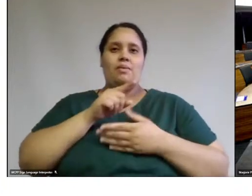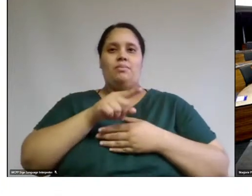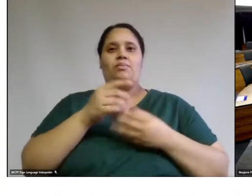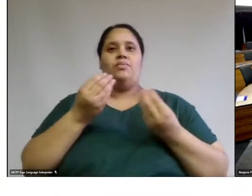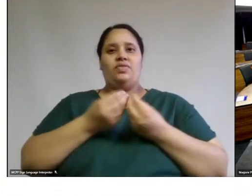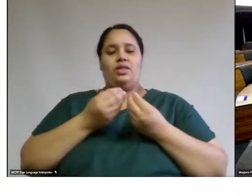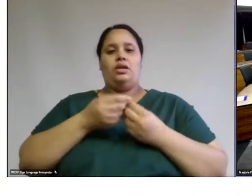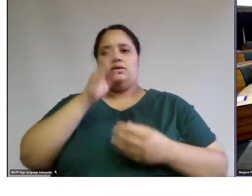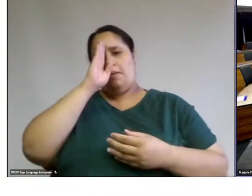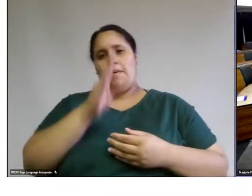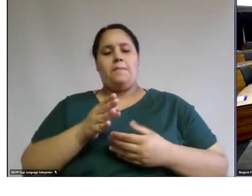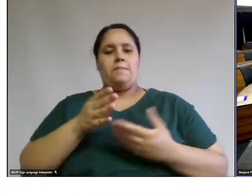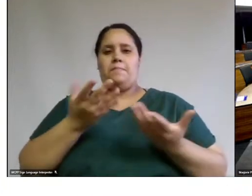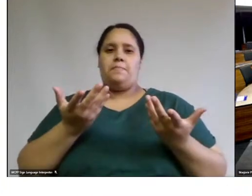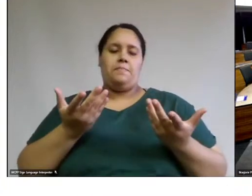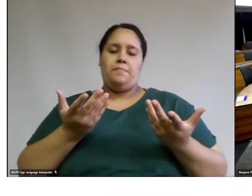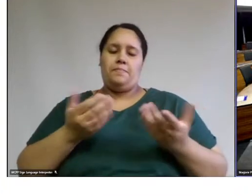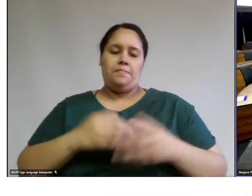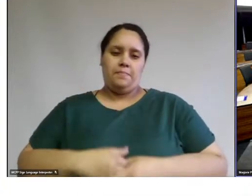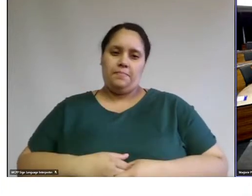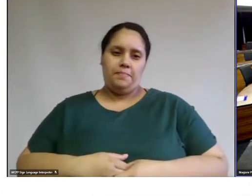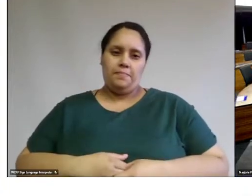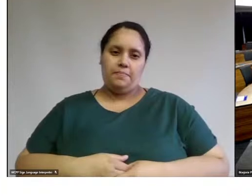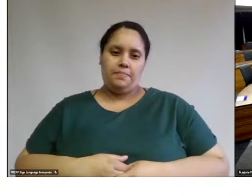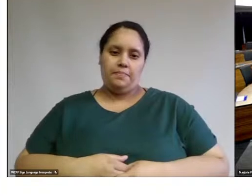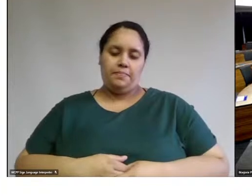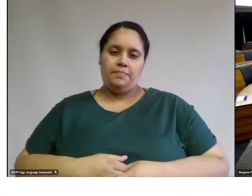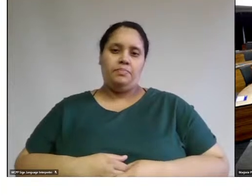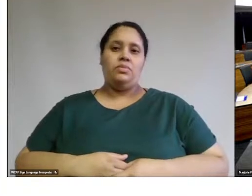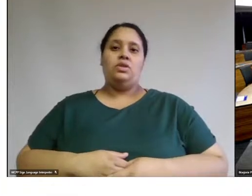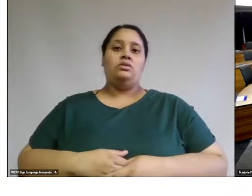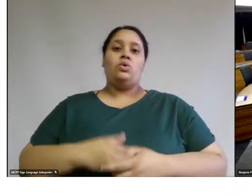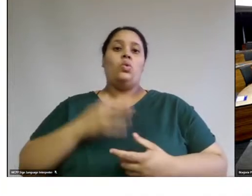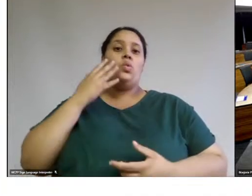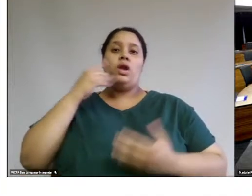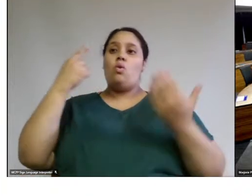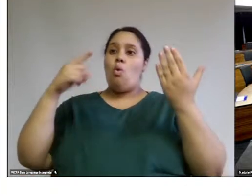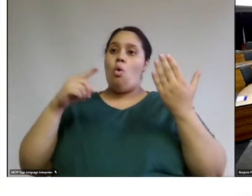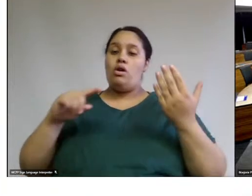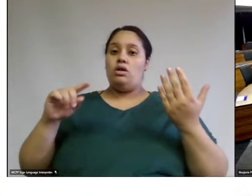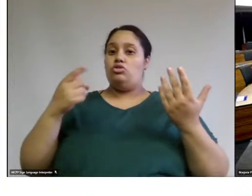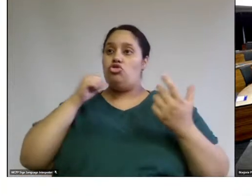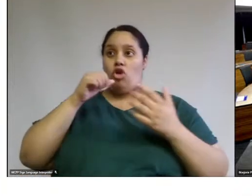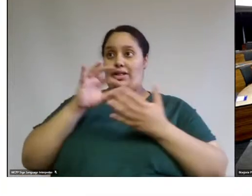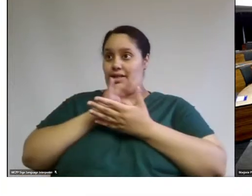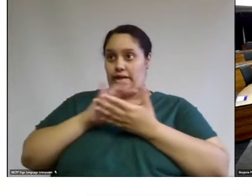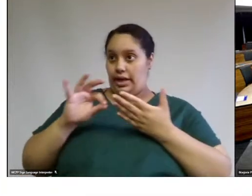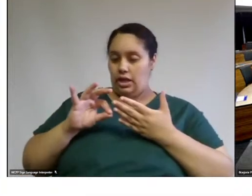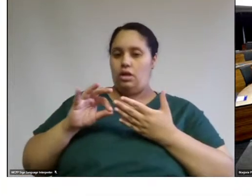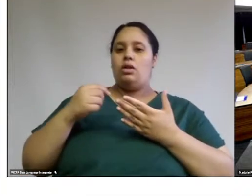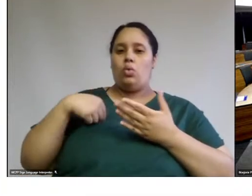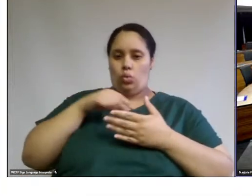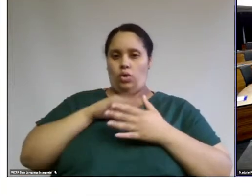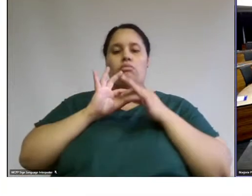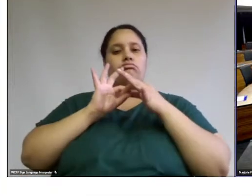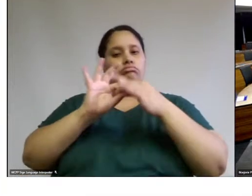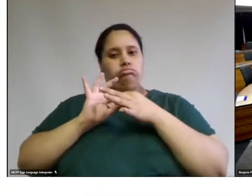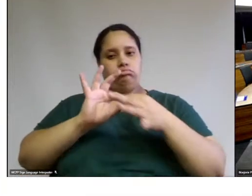straightforward. So when sometimes the audit is otherwise, we'll definitely try to engage the department.